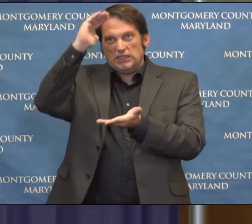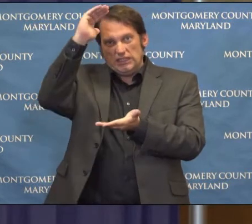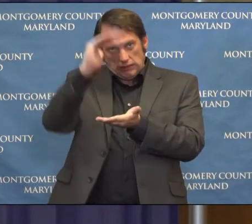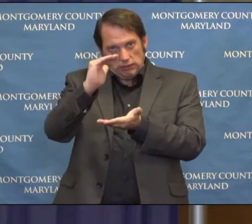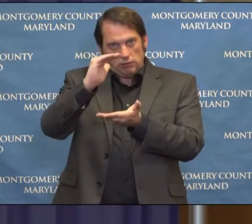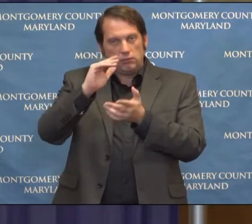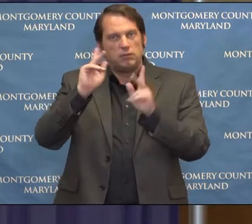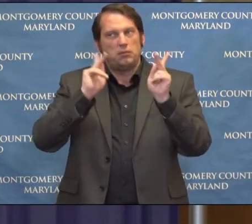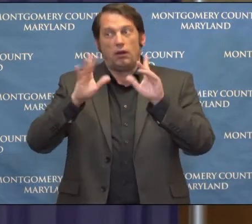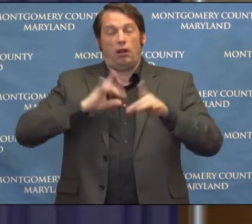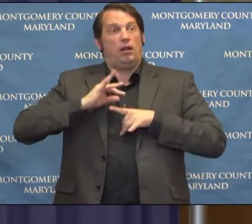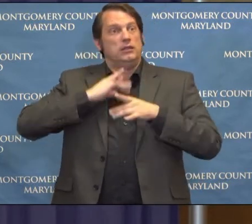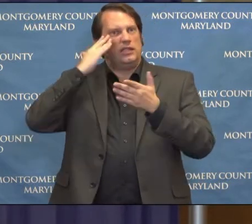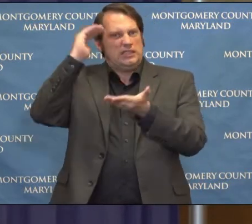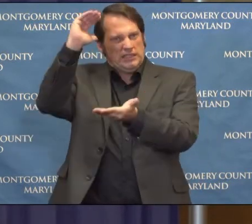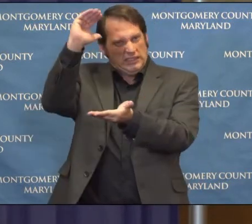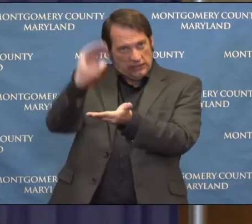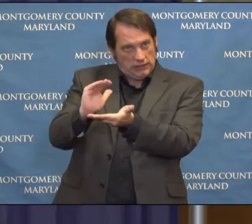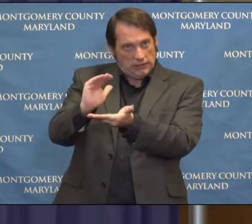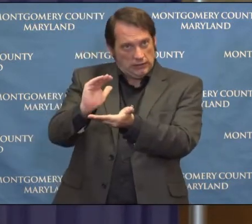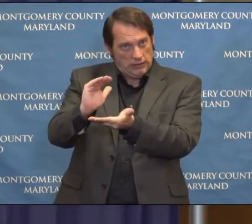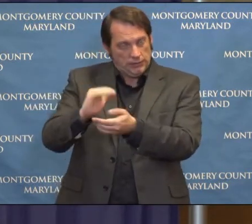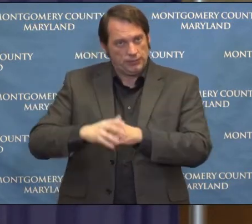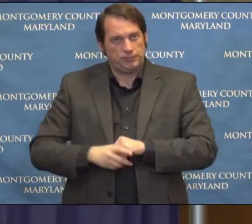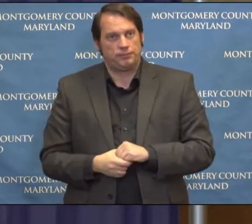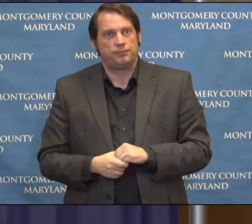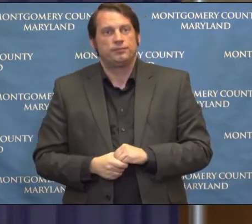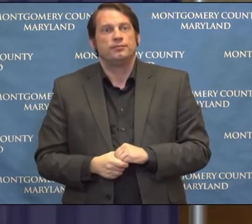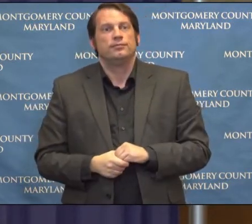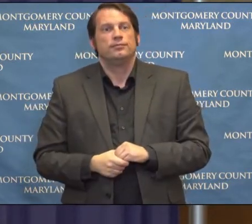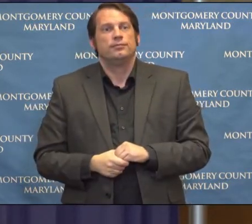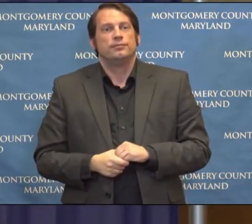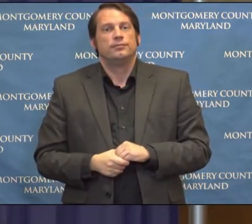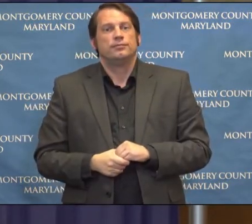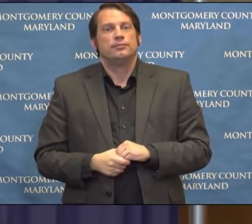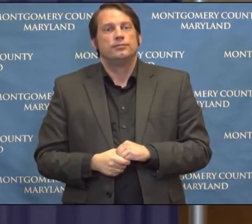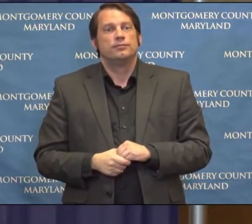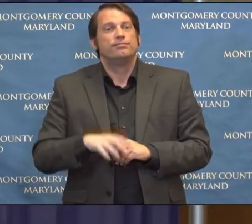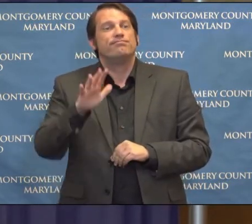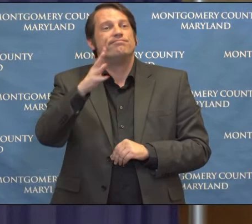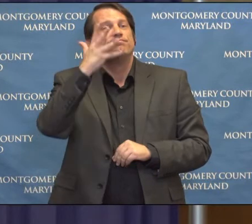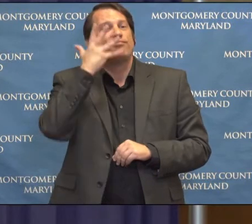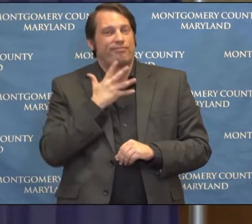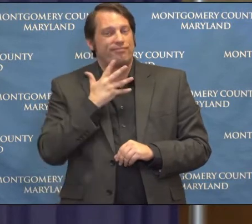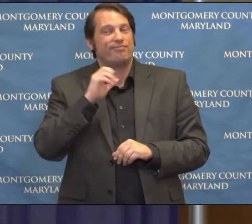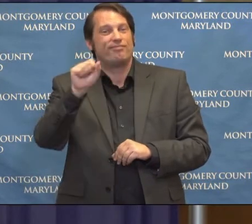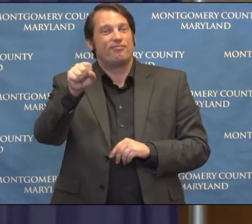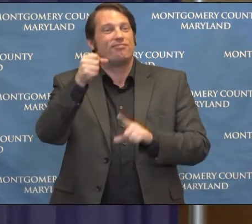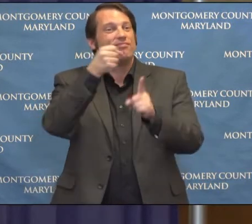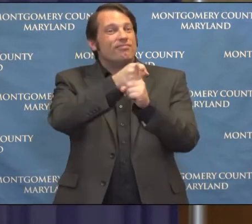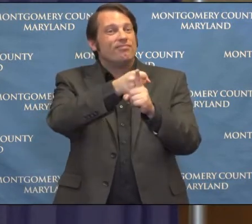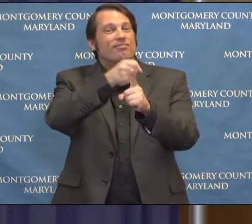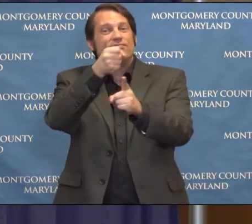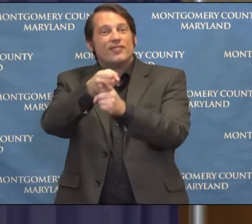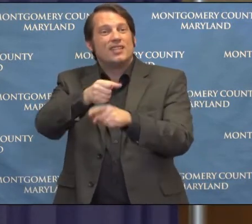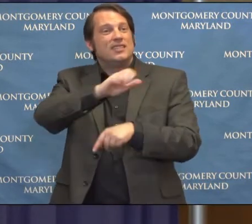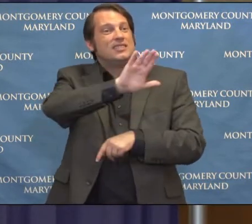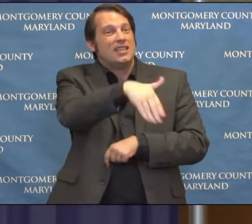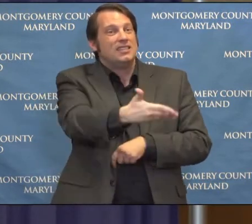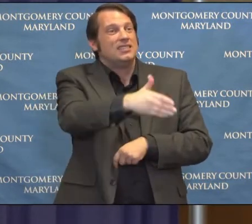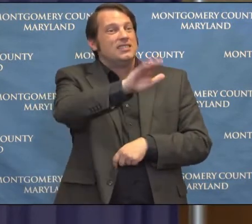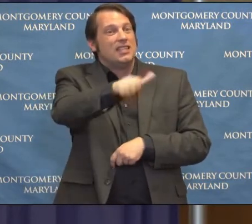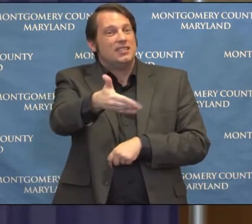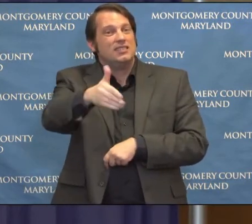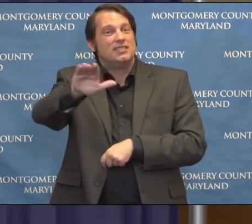have fatalities, it has decreased the number of fatalities that we would have expected to see if none of those actions have been put into